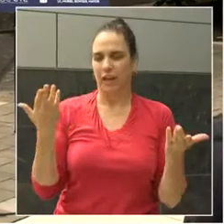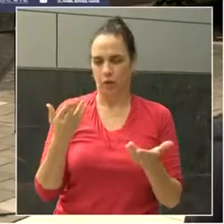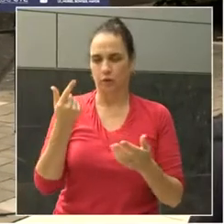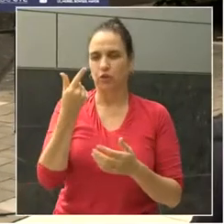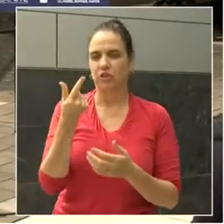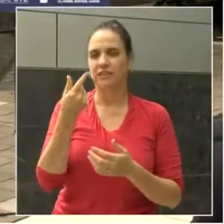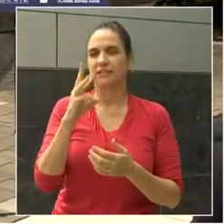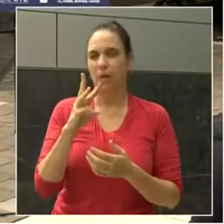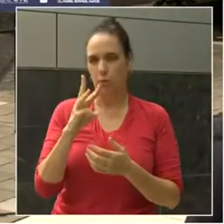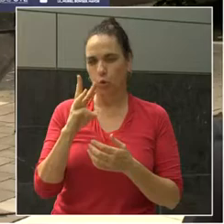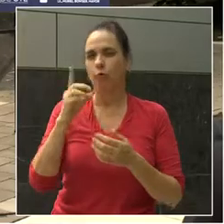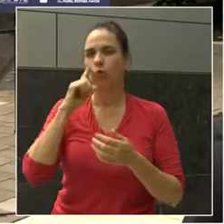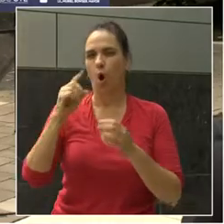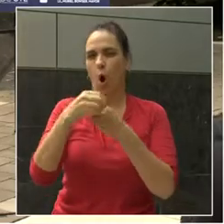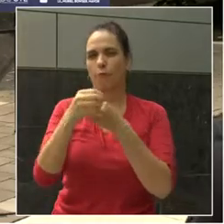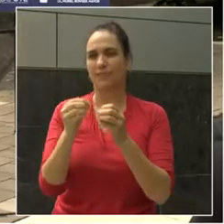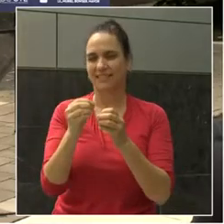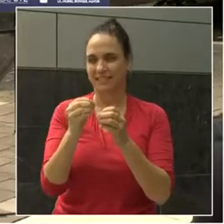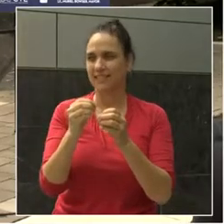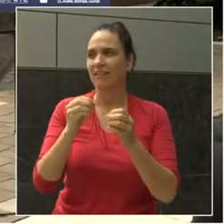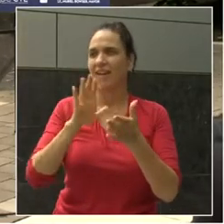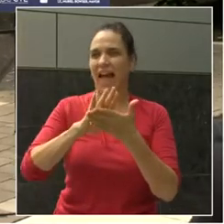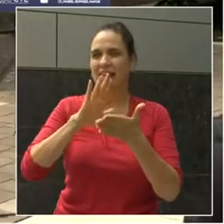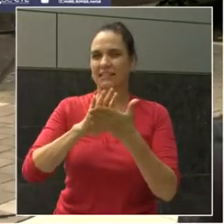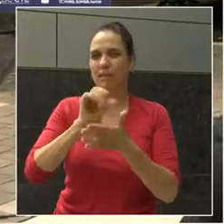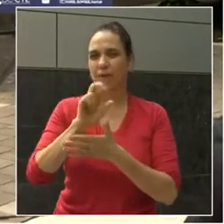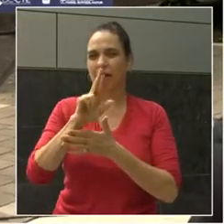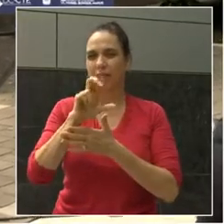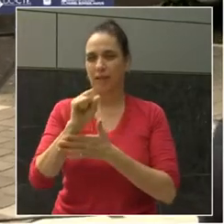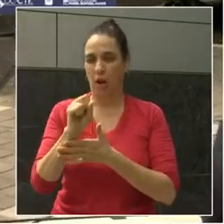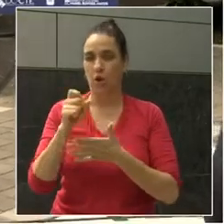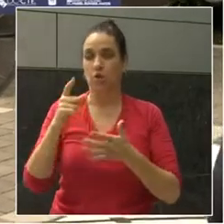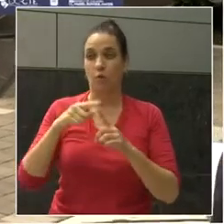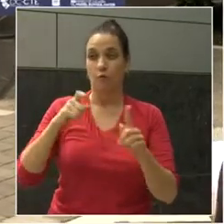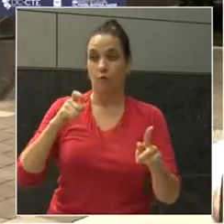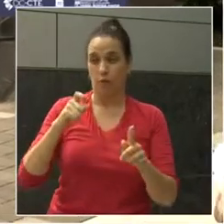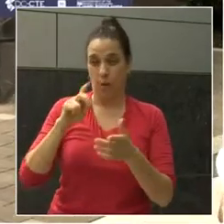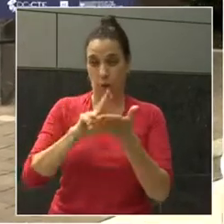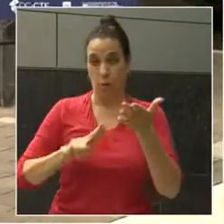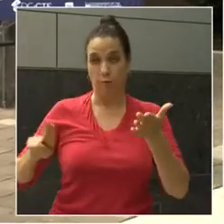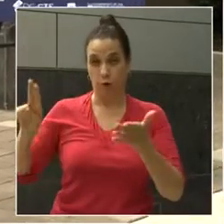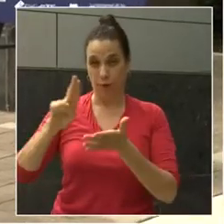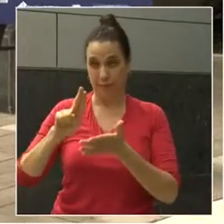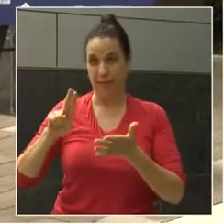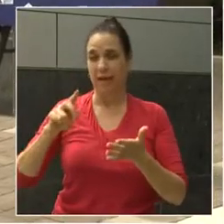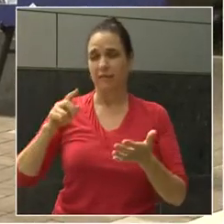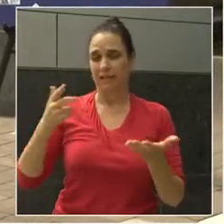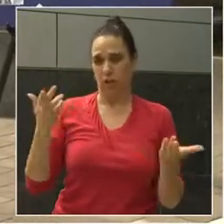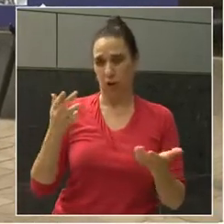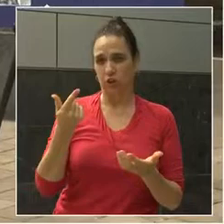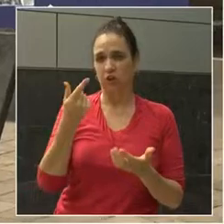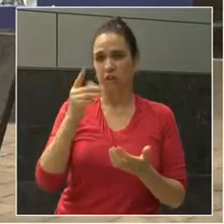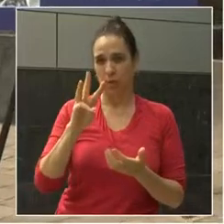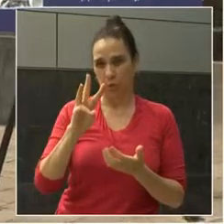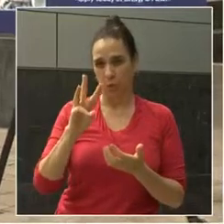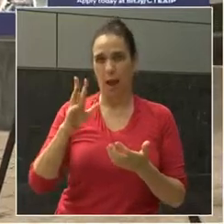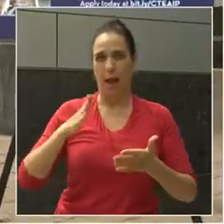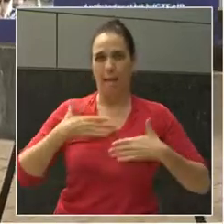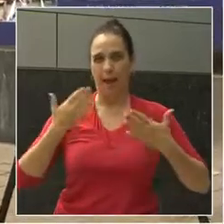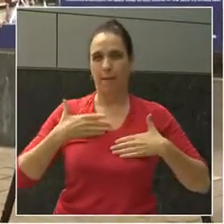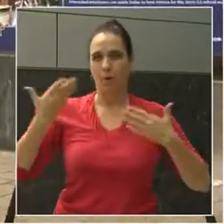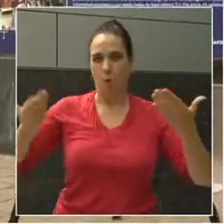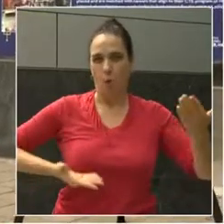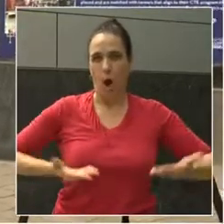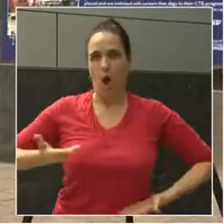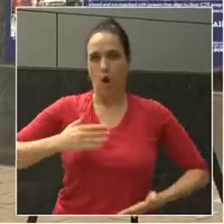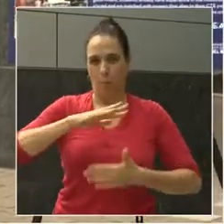University. On behalf of the university, it is my honor to welcome you all today. I would like to extend a special